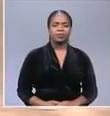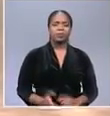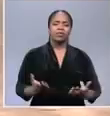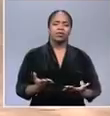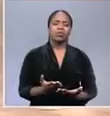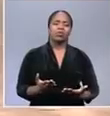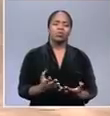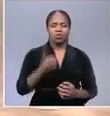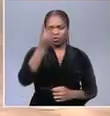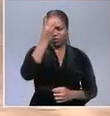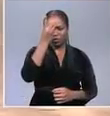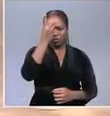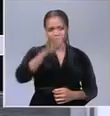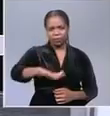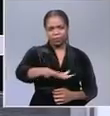Mrwebi, Durban.